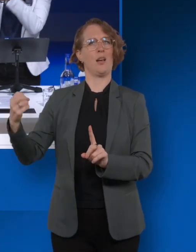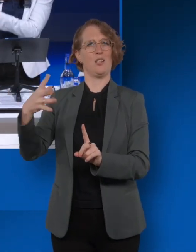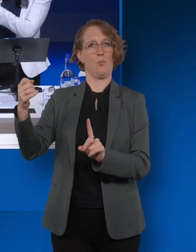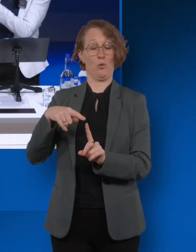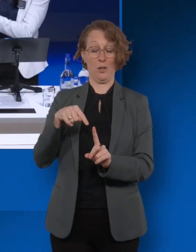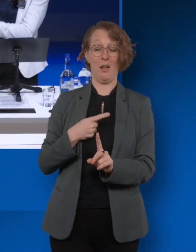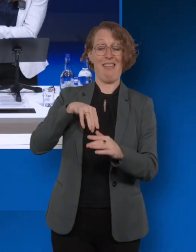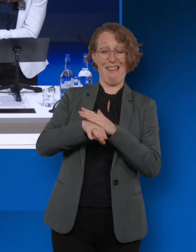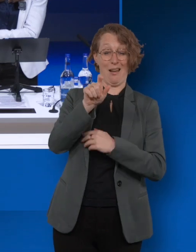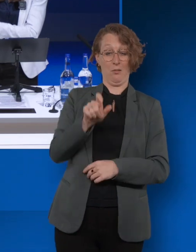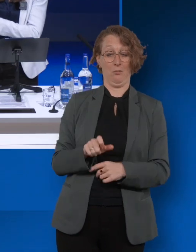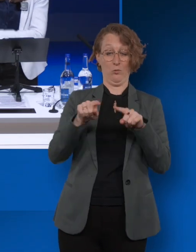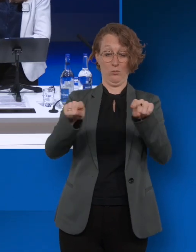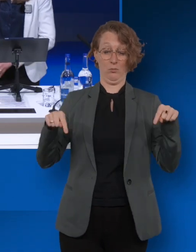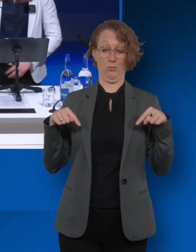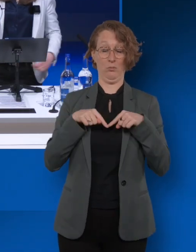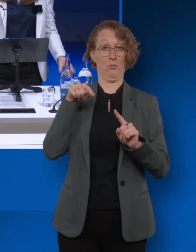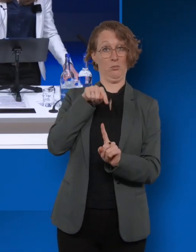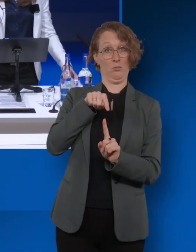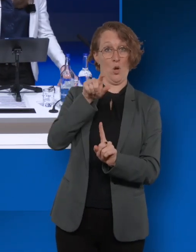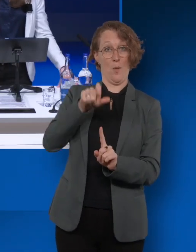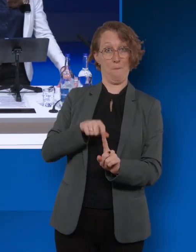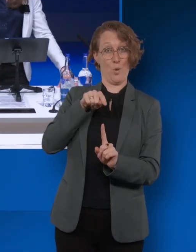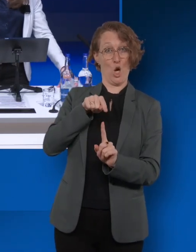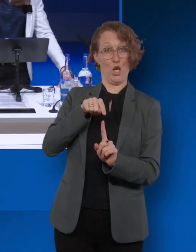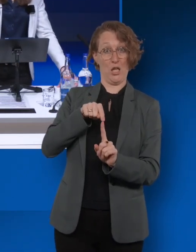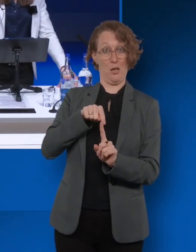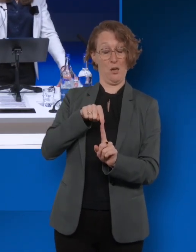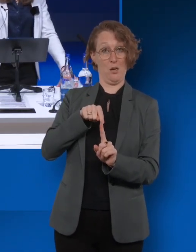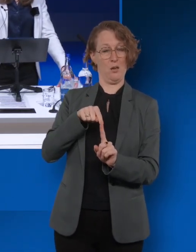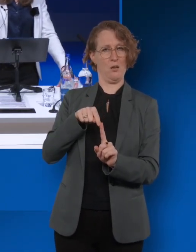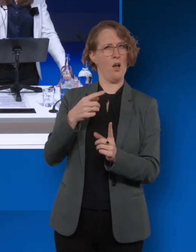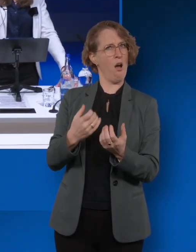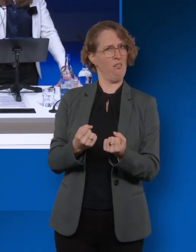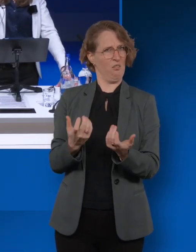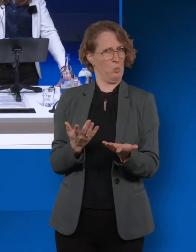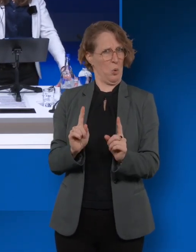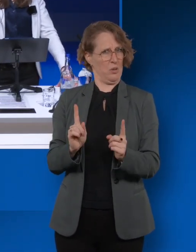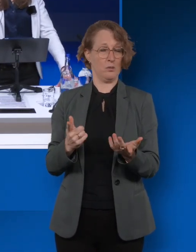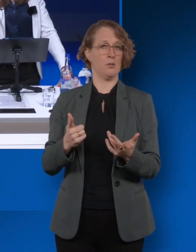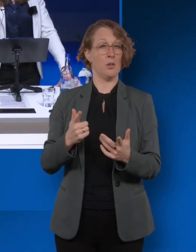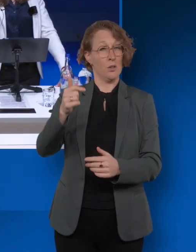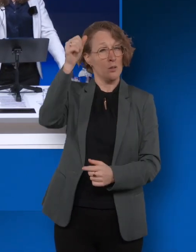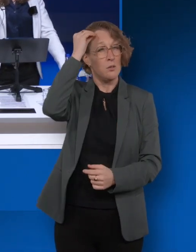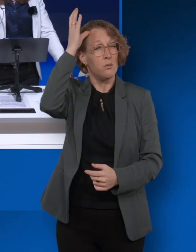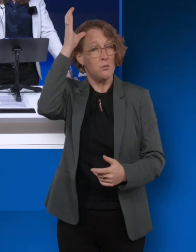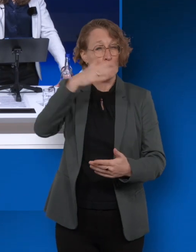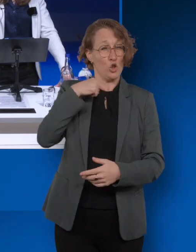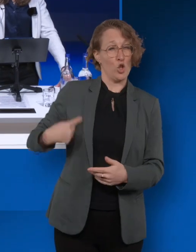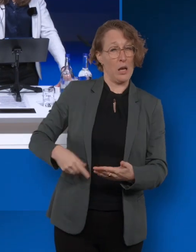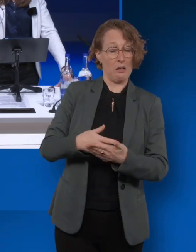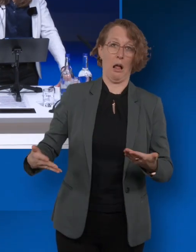person inside a closed room. Now, the person inside the room has no knowledge of the